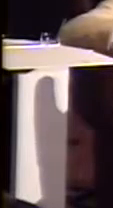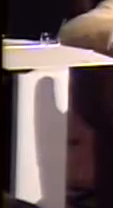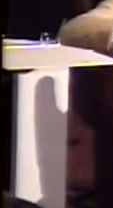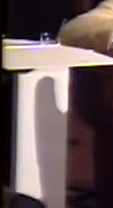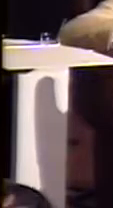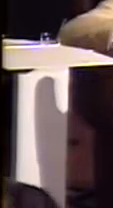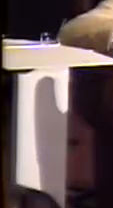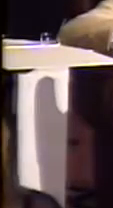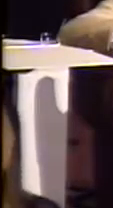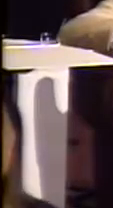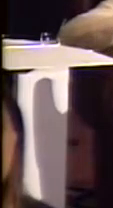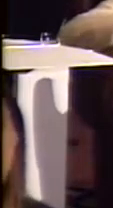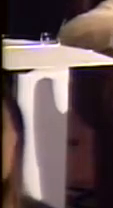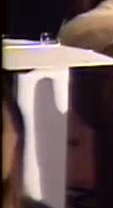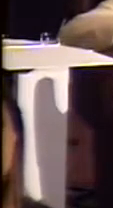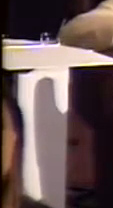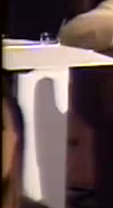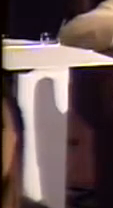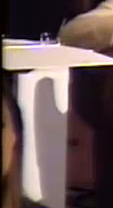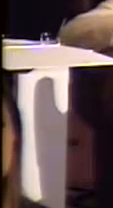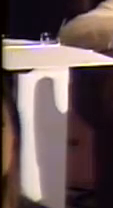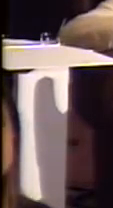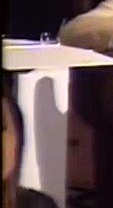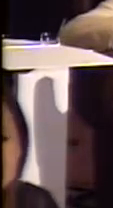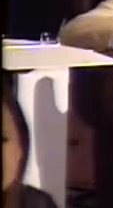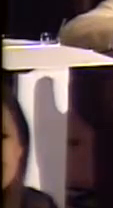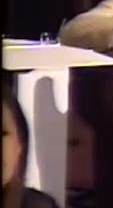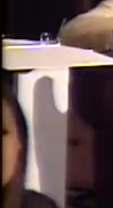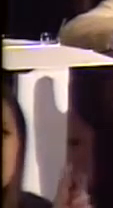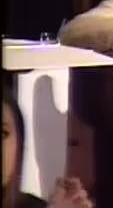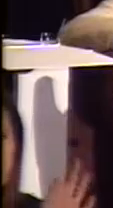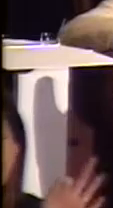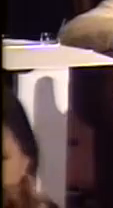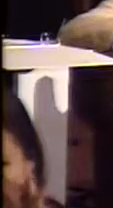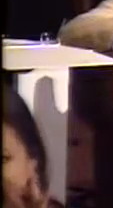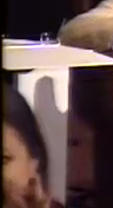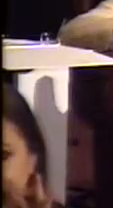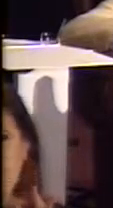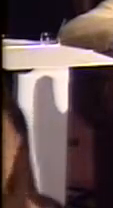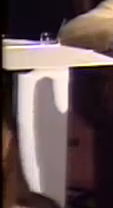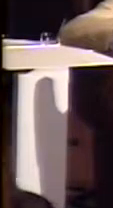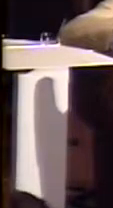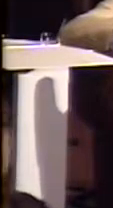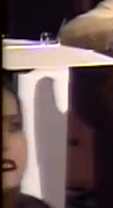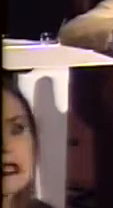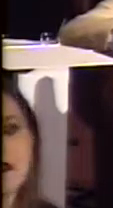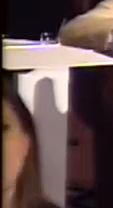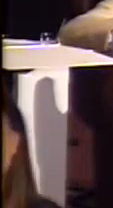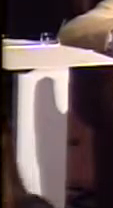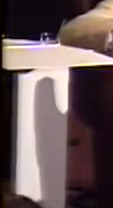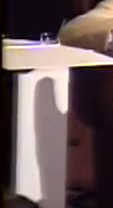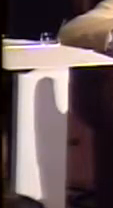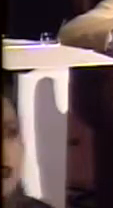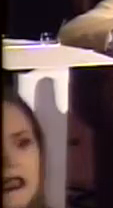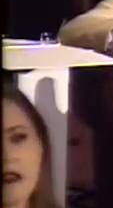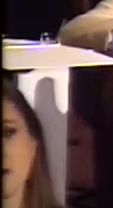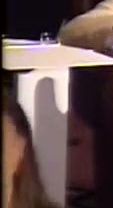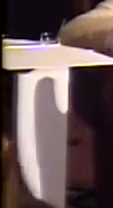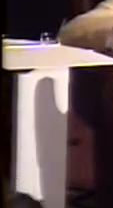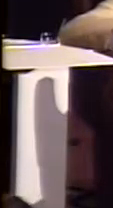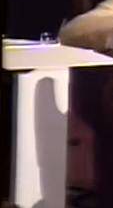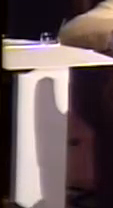that, don't you? And because it's easy to be distracted by the materialism, or am I going to get this or that, or looking forward to a blessing from somebody.